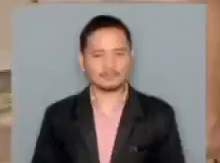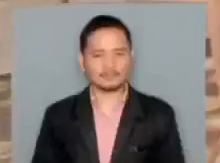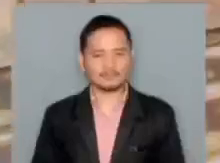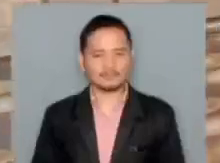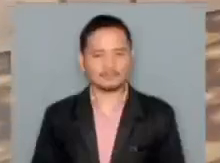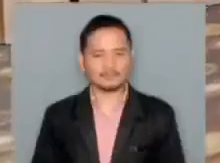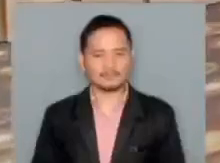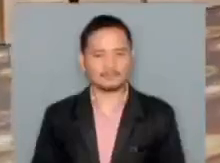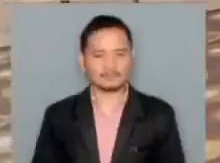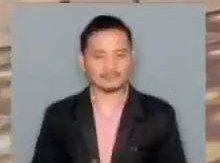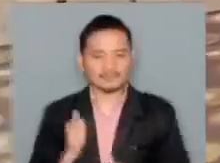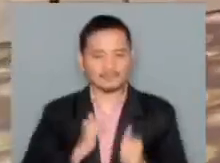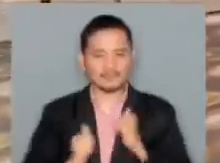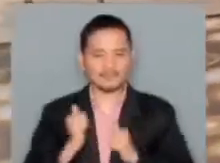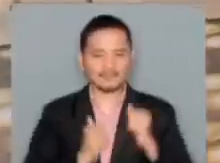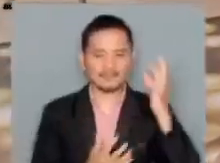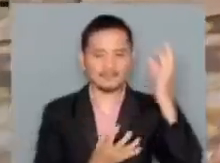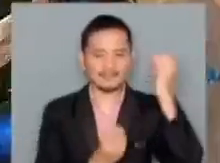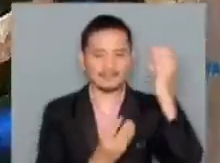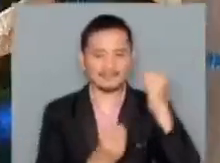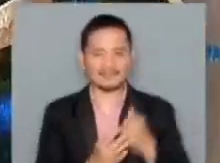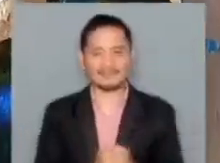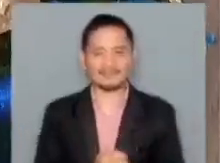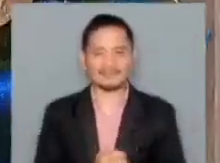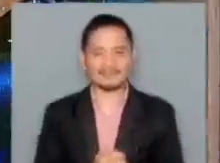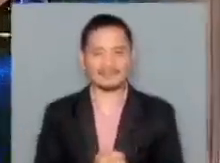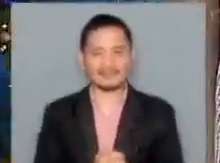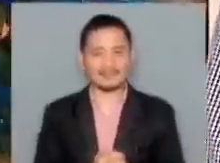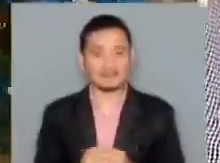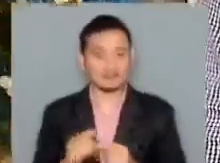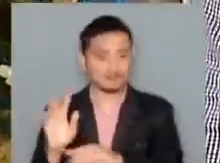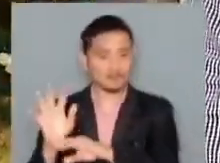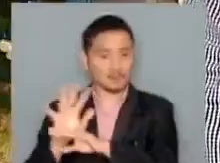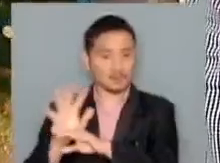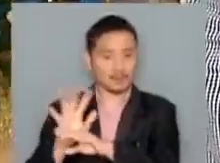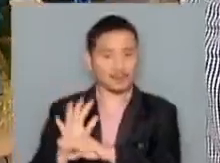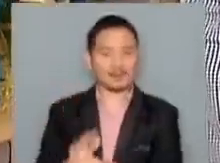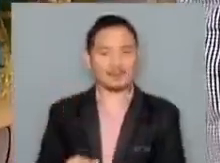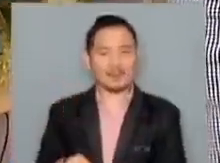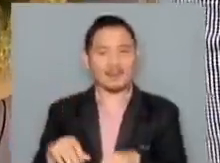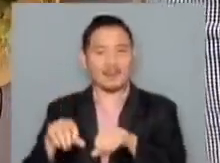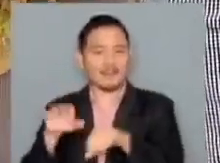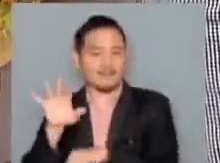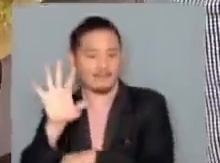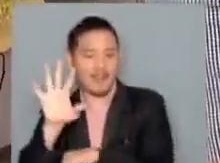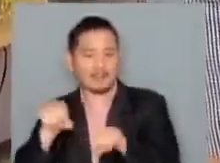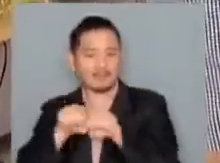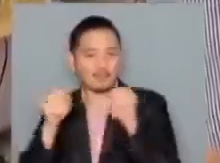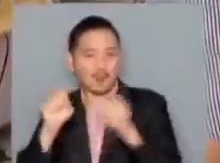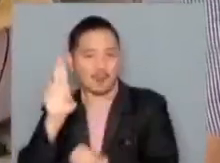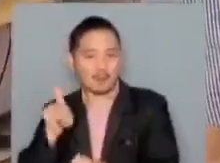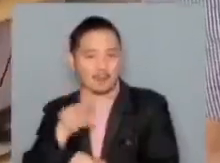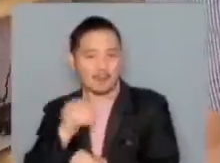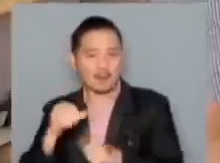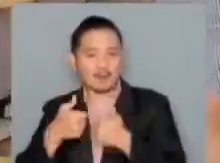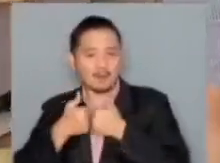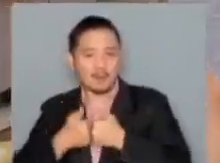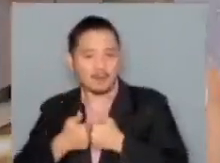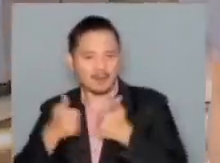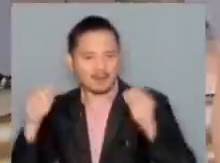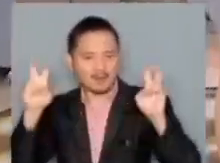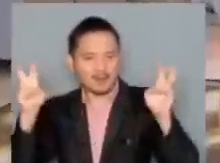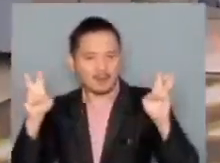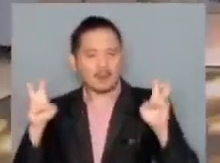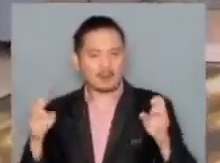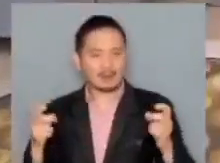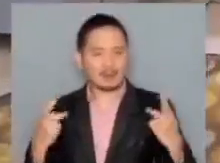Naging emosyonal ang lead stars ng upcoming movie na Five Breakups and a Romance na mag-world premiere ang official trailer nito.